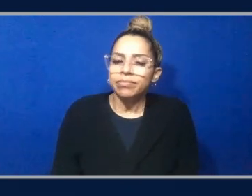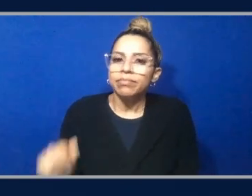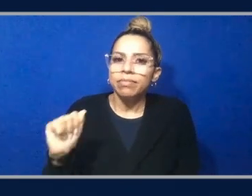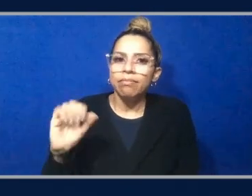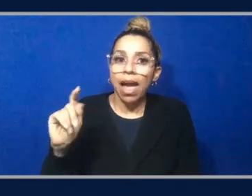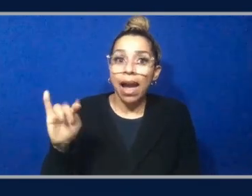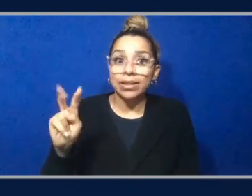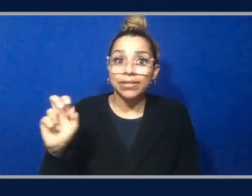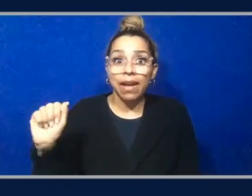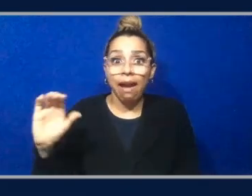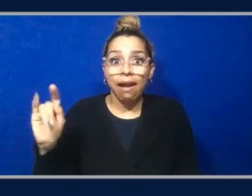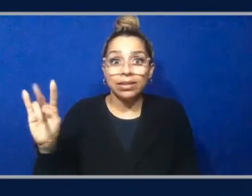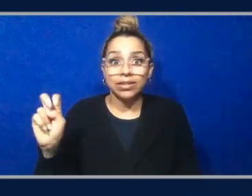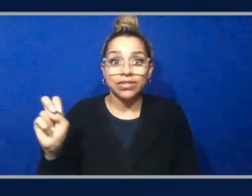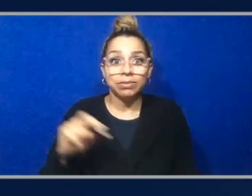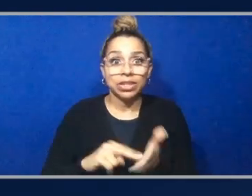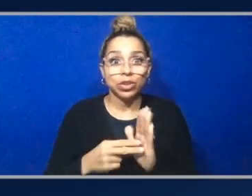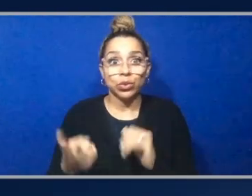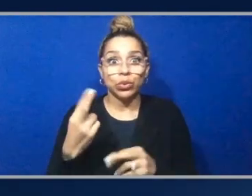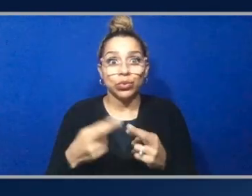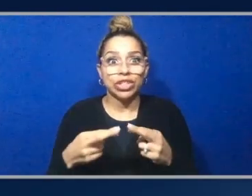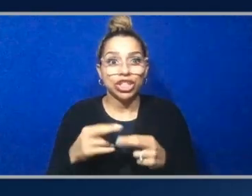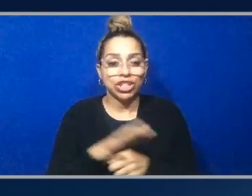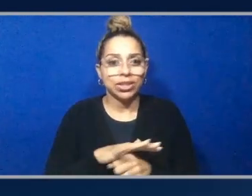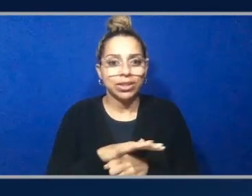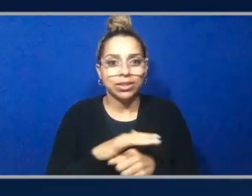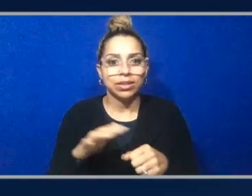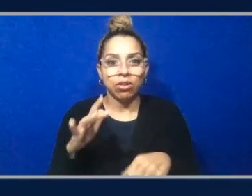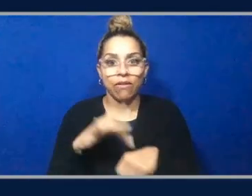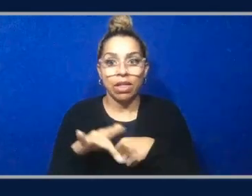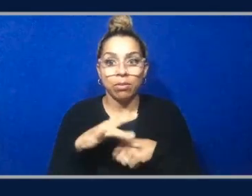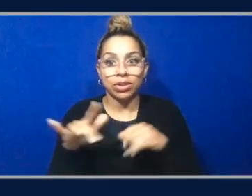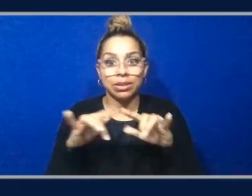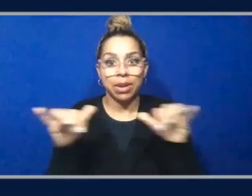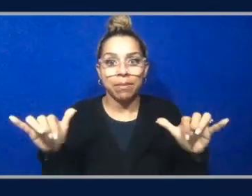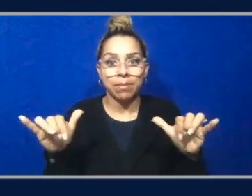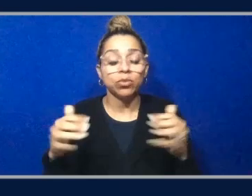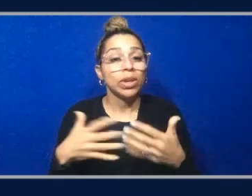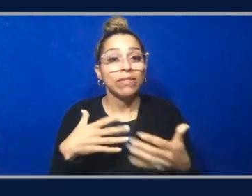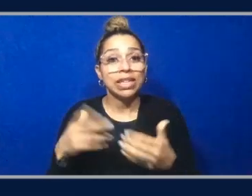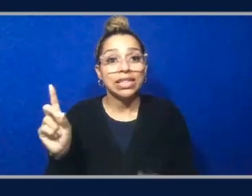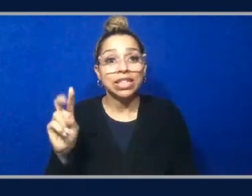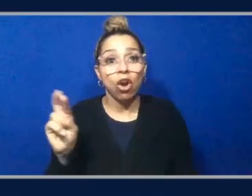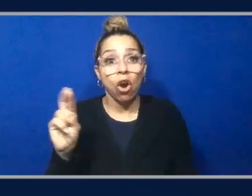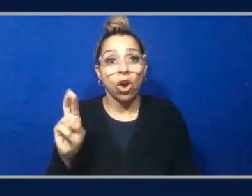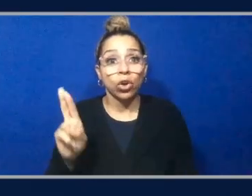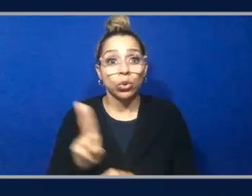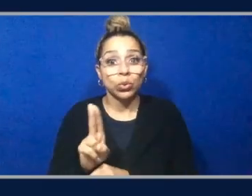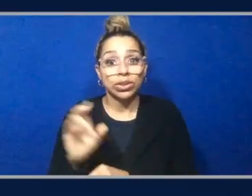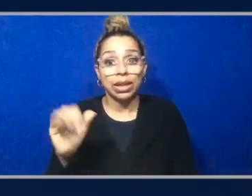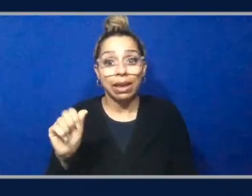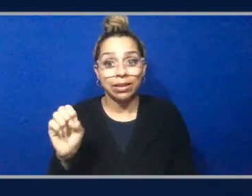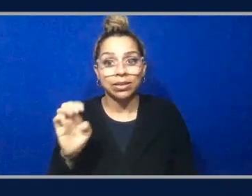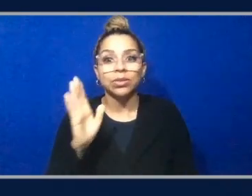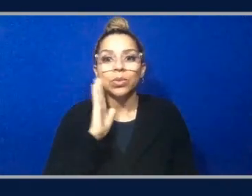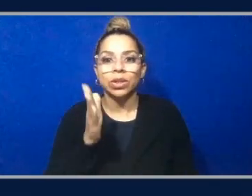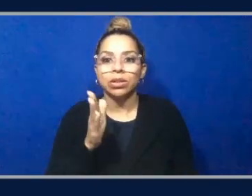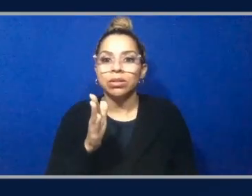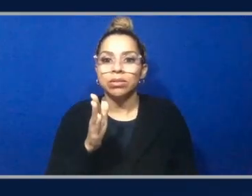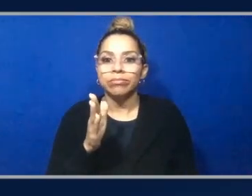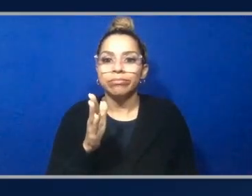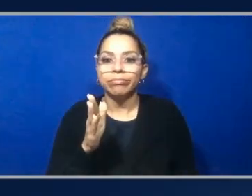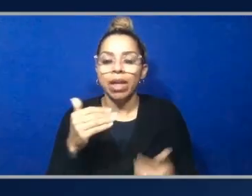regions available at the same time. So even for DR use case, that are really true active passive use case, we would recommend an